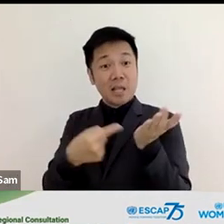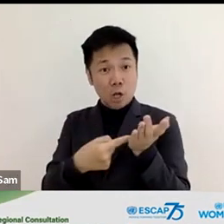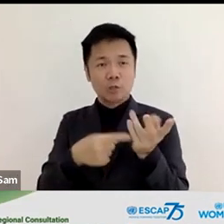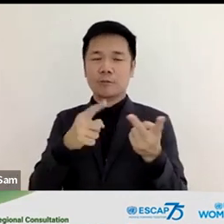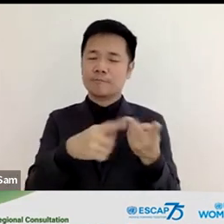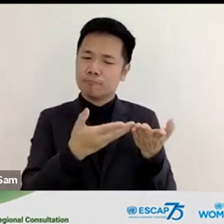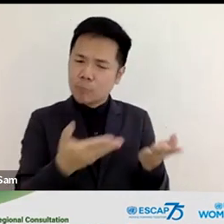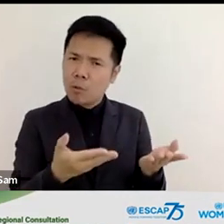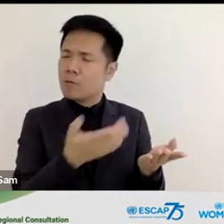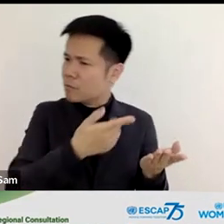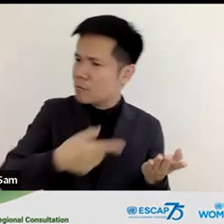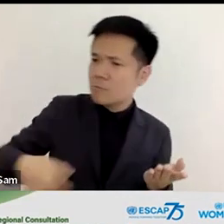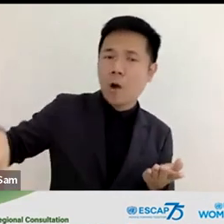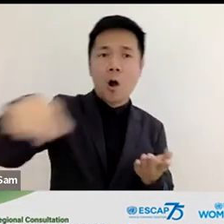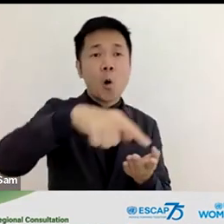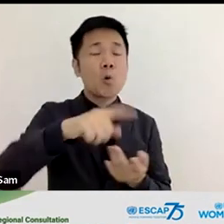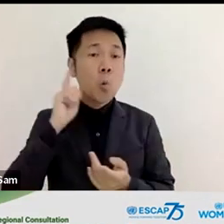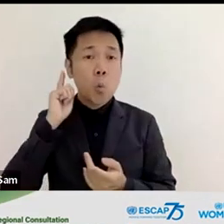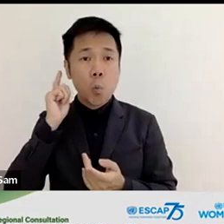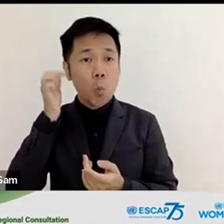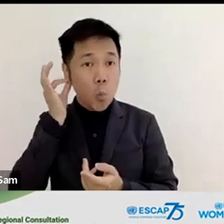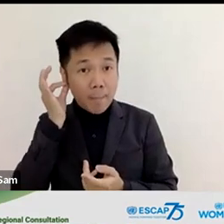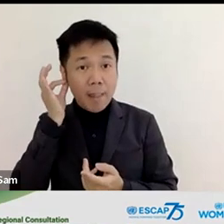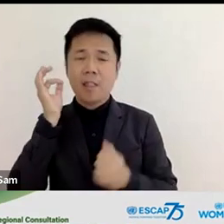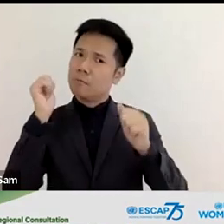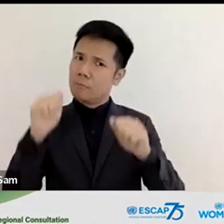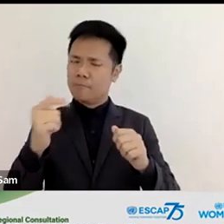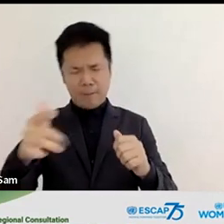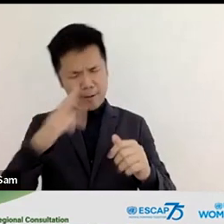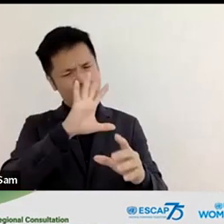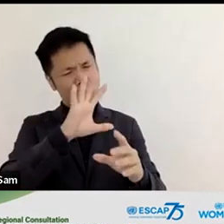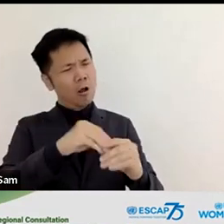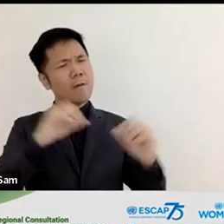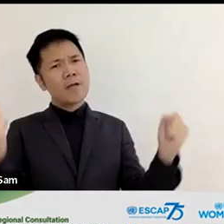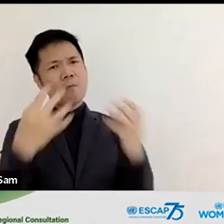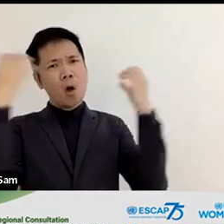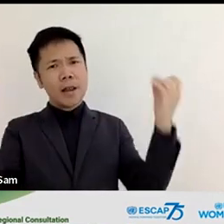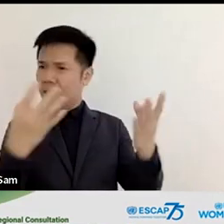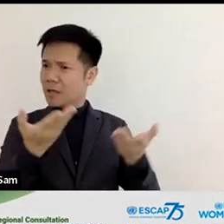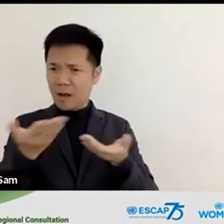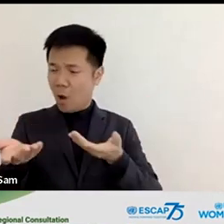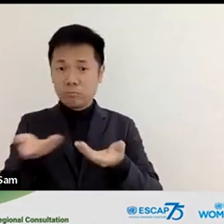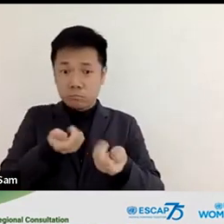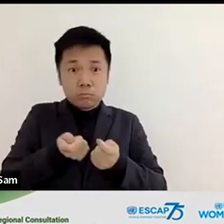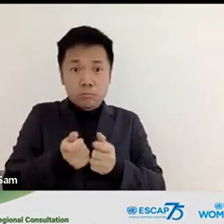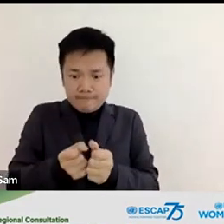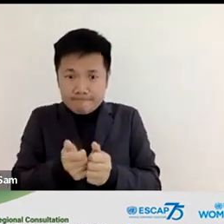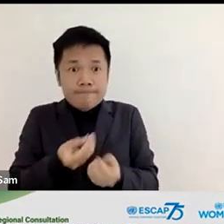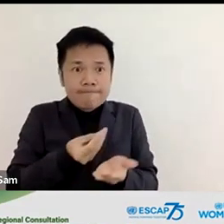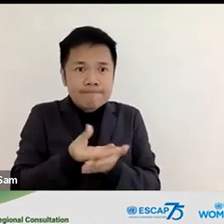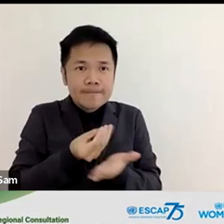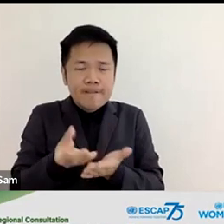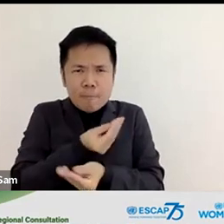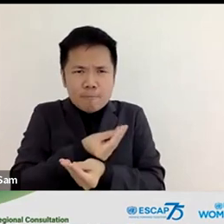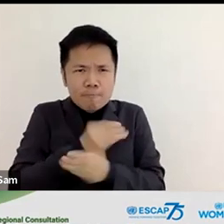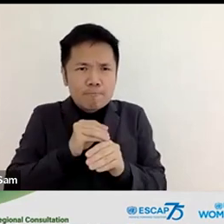we can lead in developing inclusive early warning information and communication mechanisms that are more than